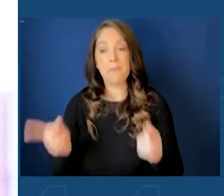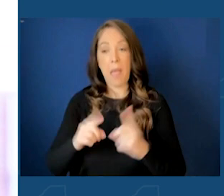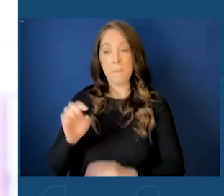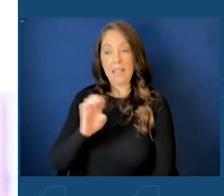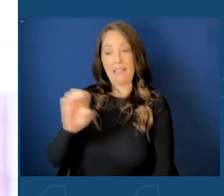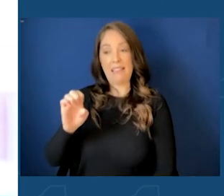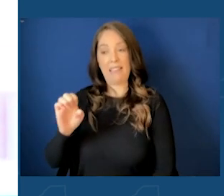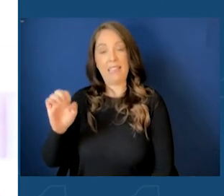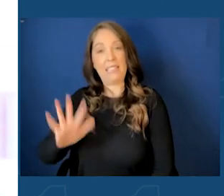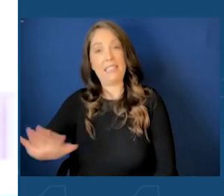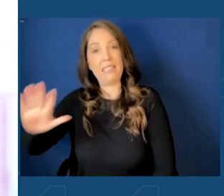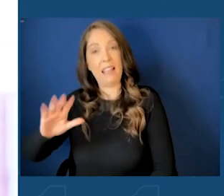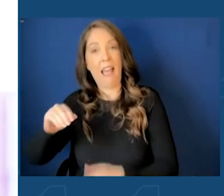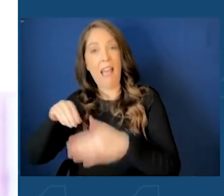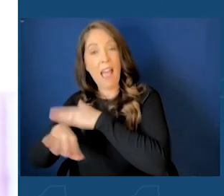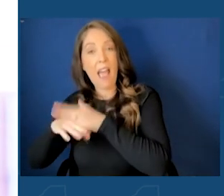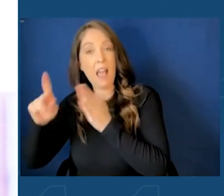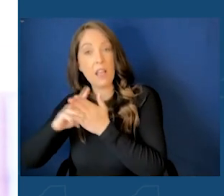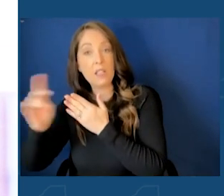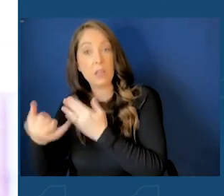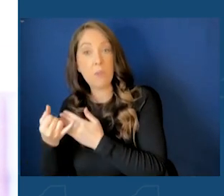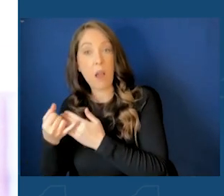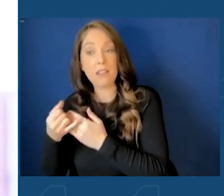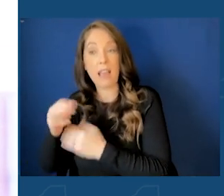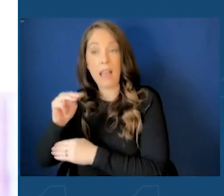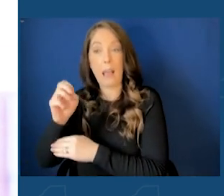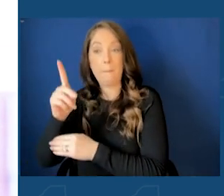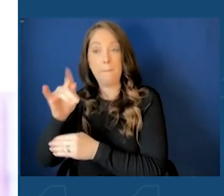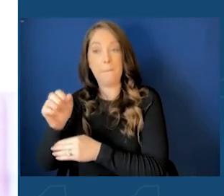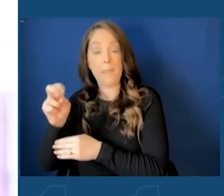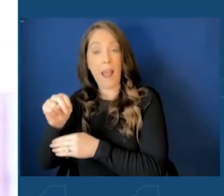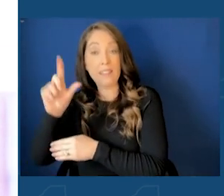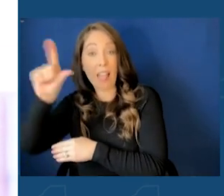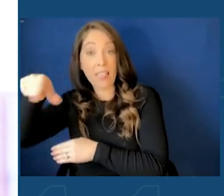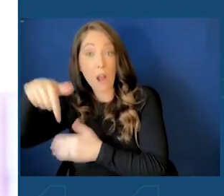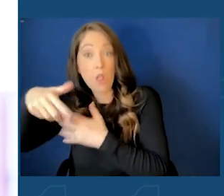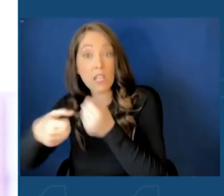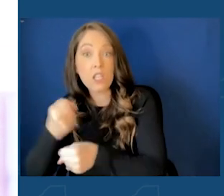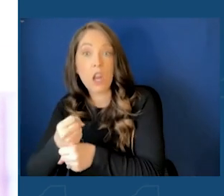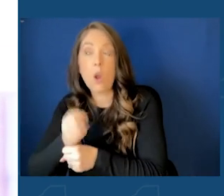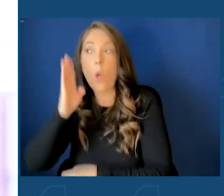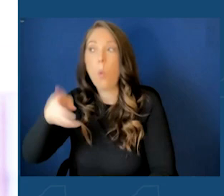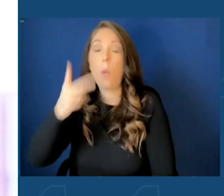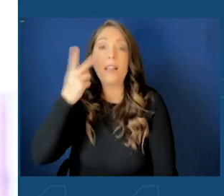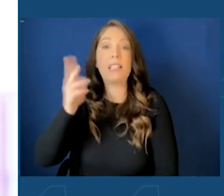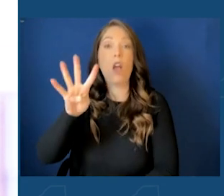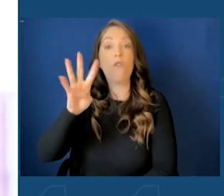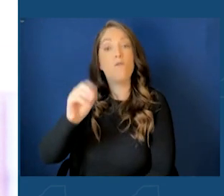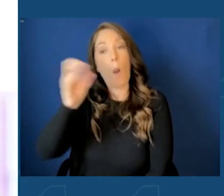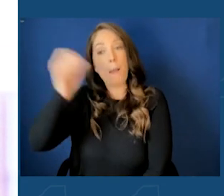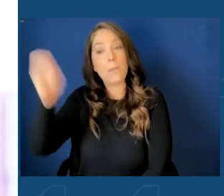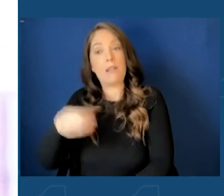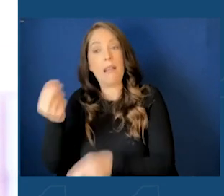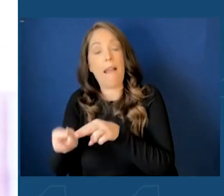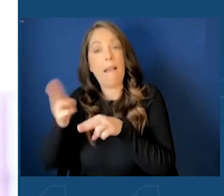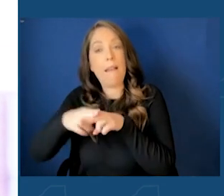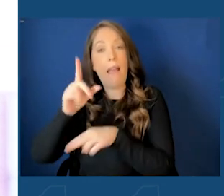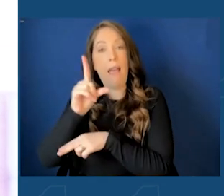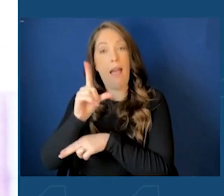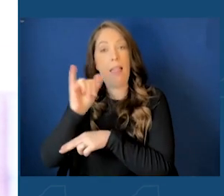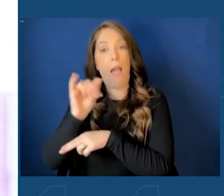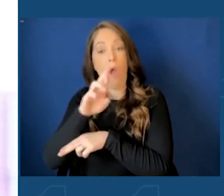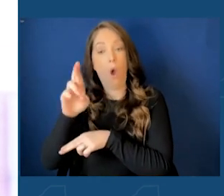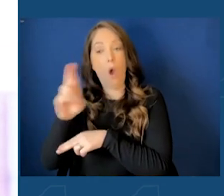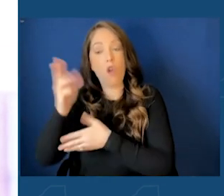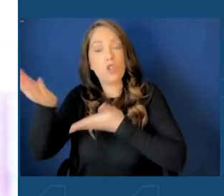Project complete in Grand Central Madison, opens later this year, we're going to see a 40% increase in LIRR service. I mean,